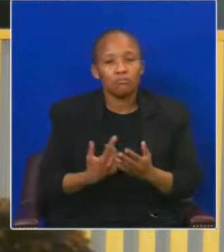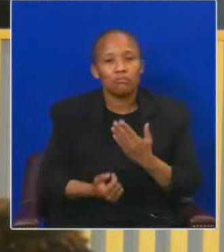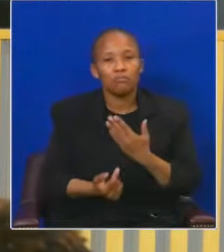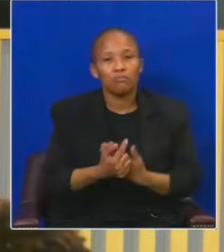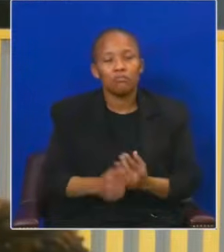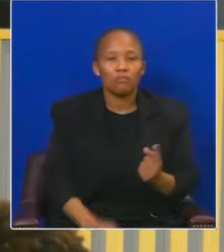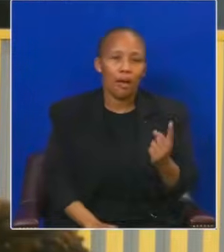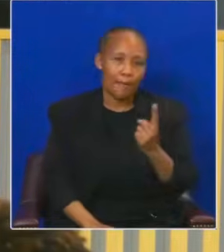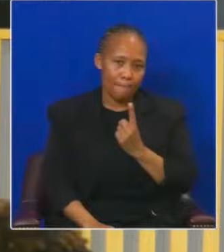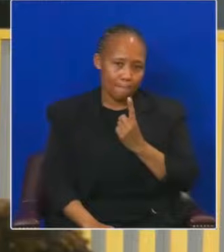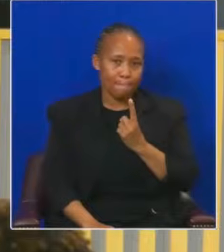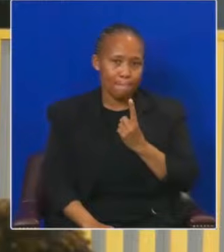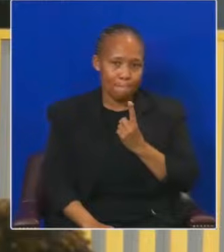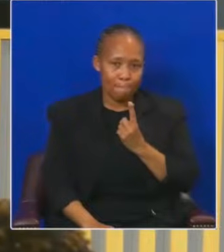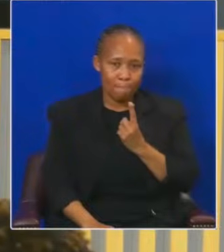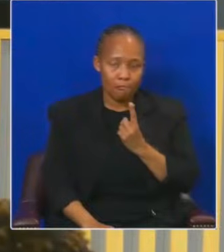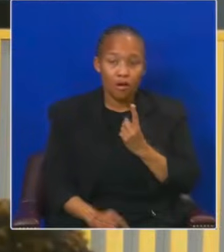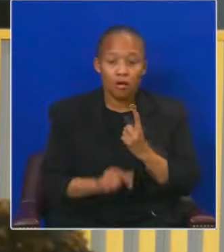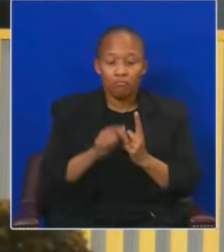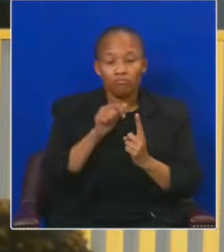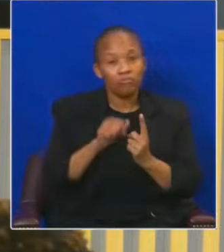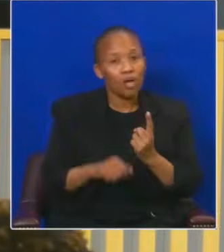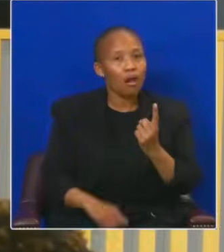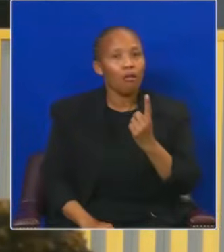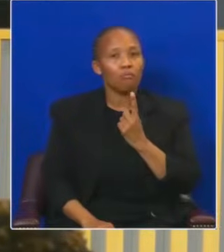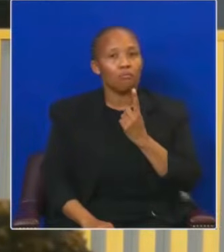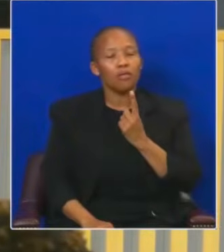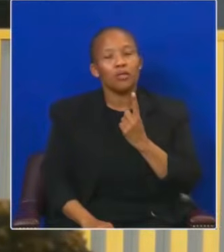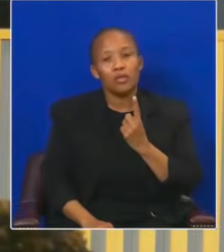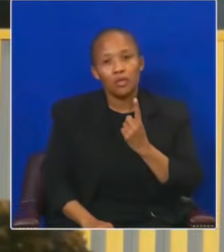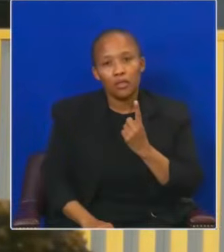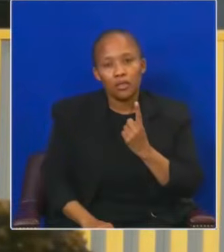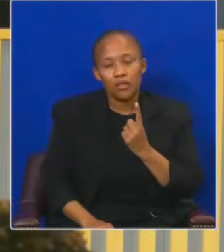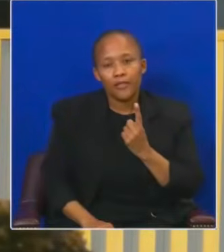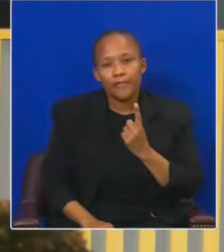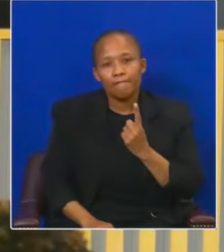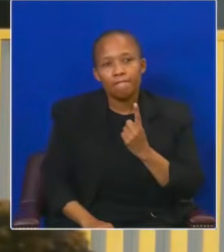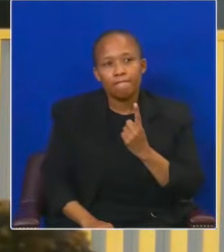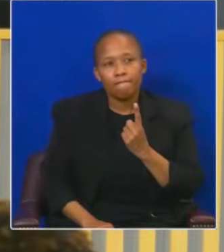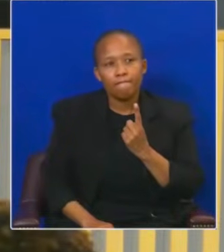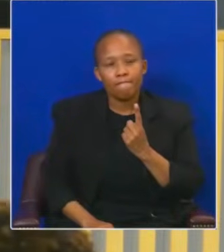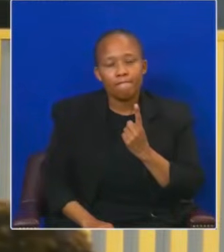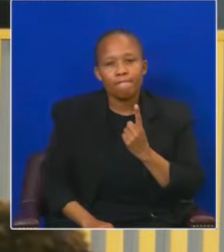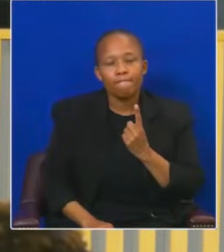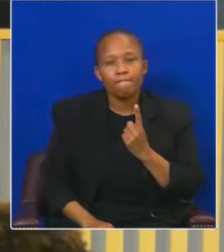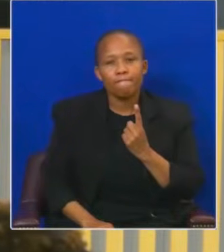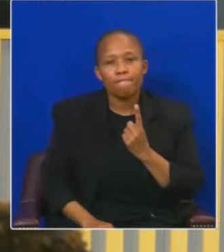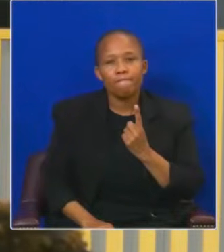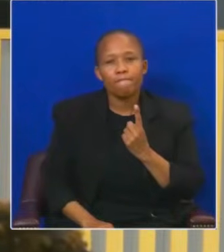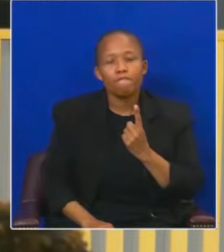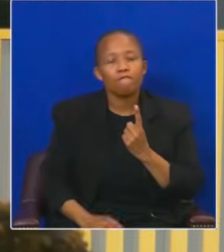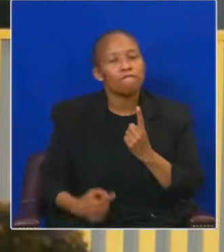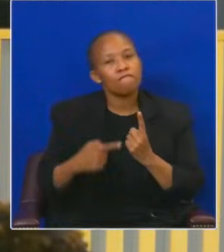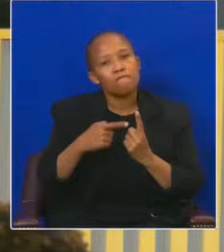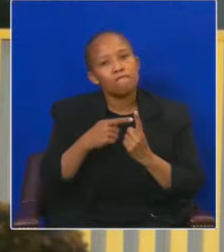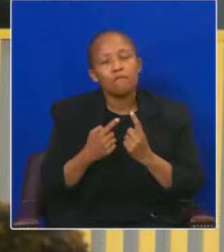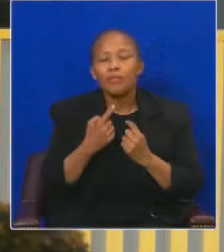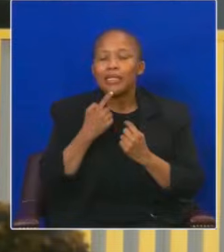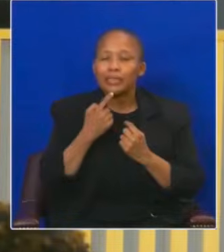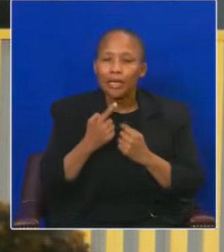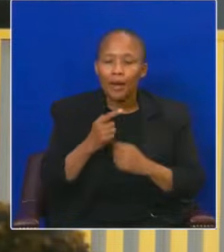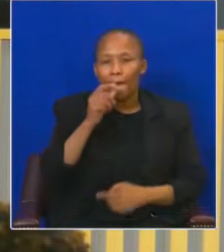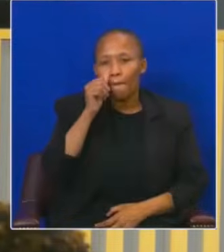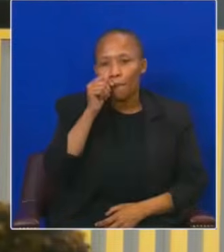and said he was sent by Mr. Madlanga to bring